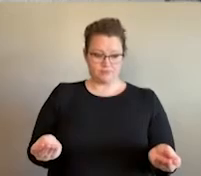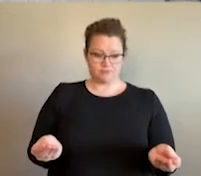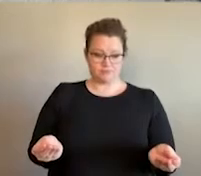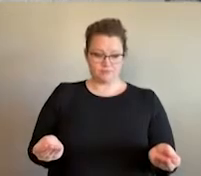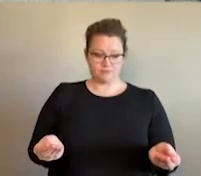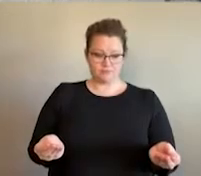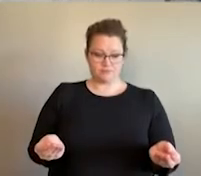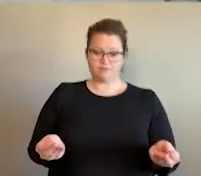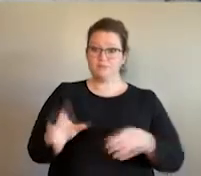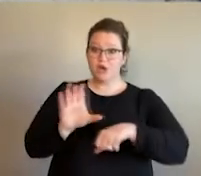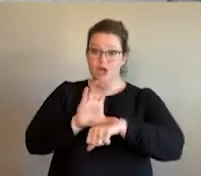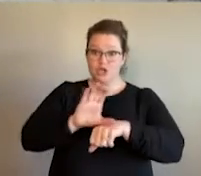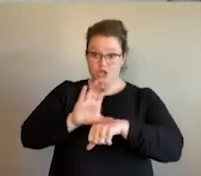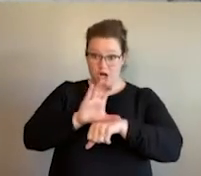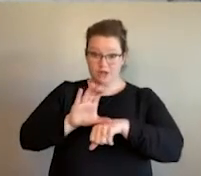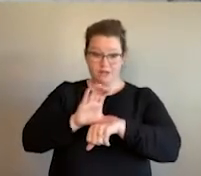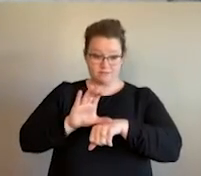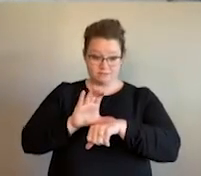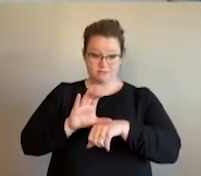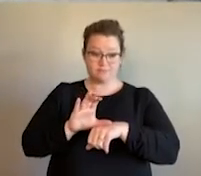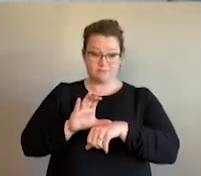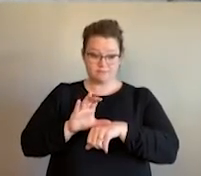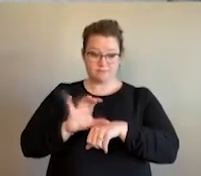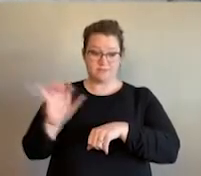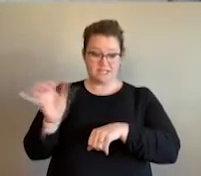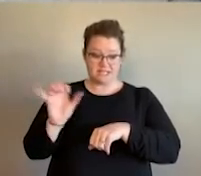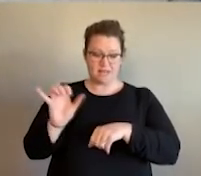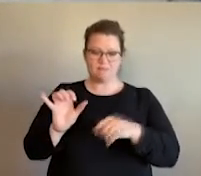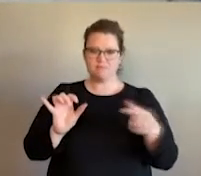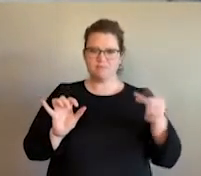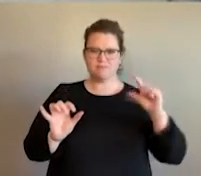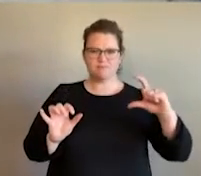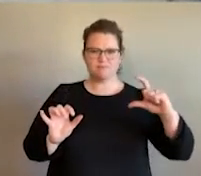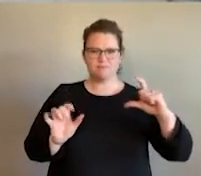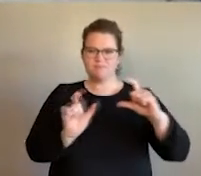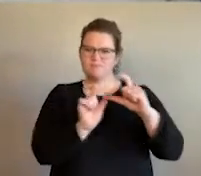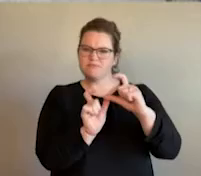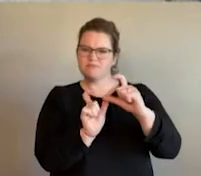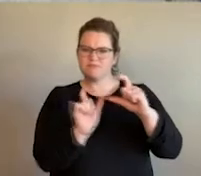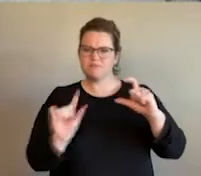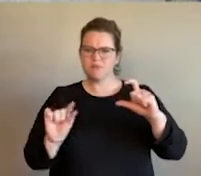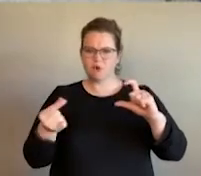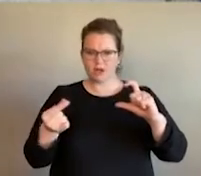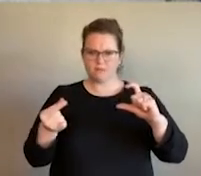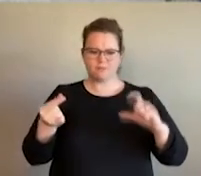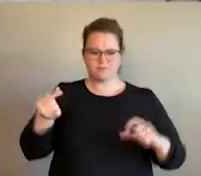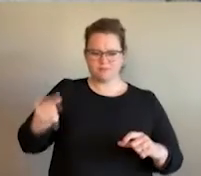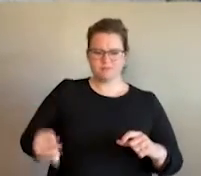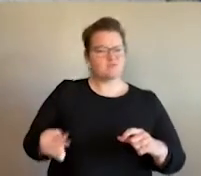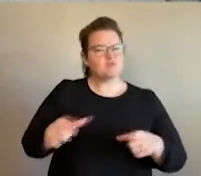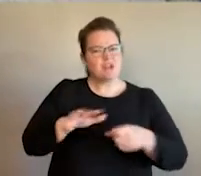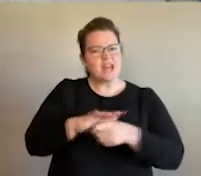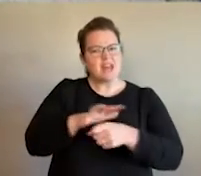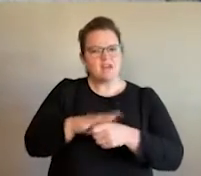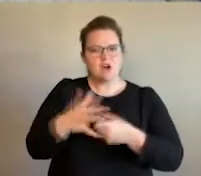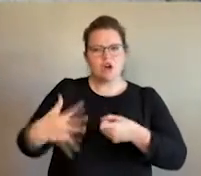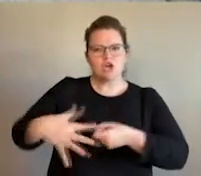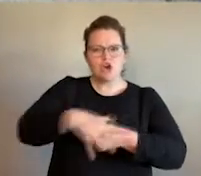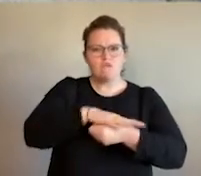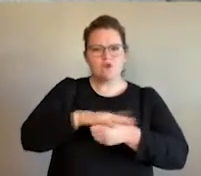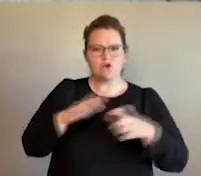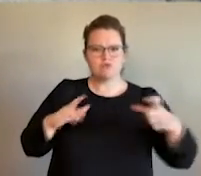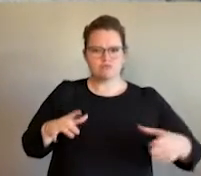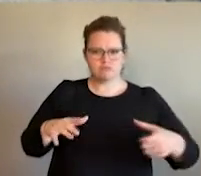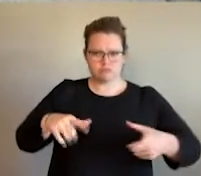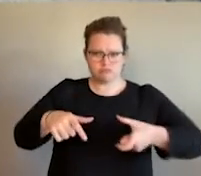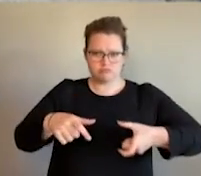We're going to take our chocolate and break off a good piece of that, just enough to cover